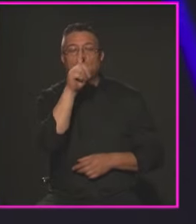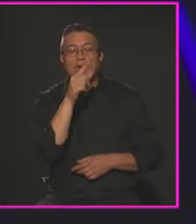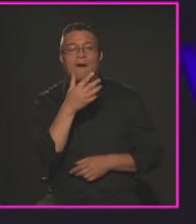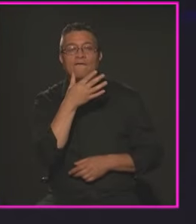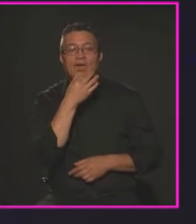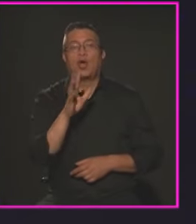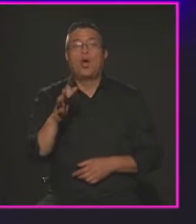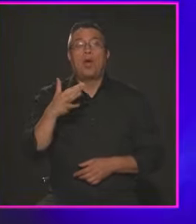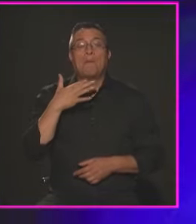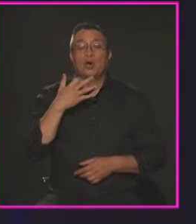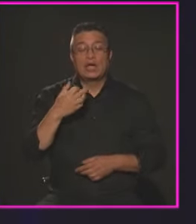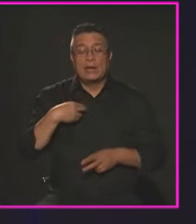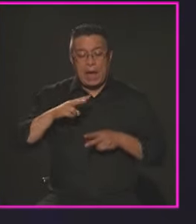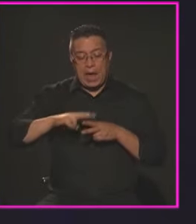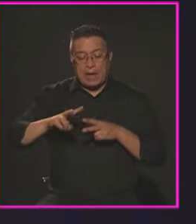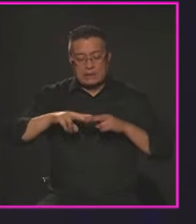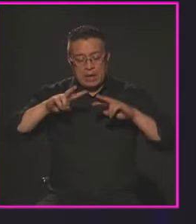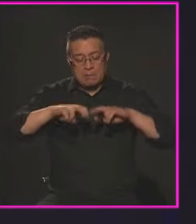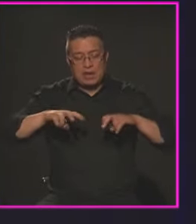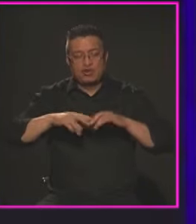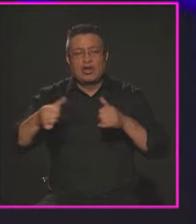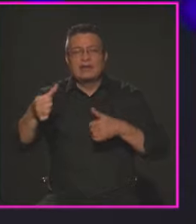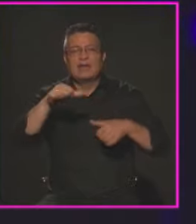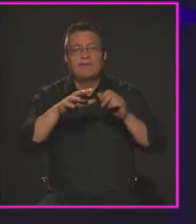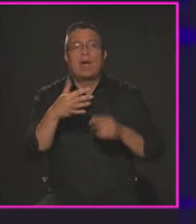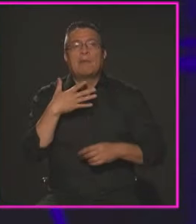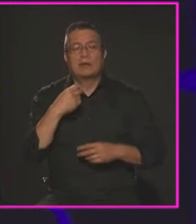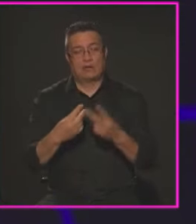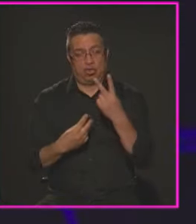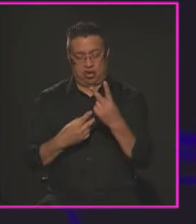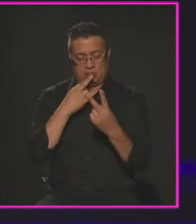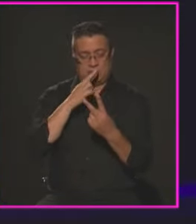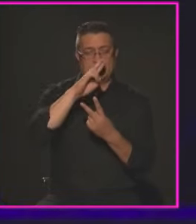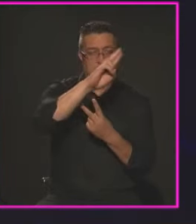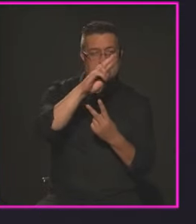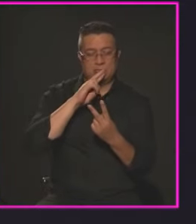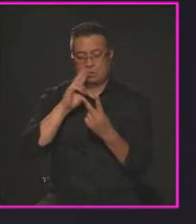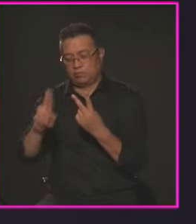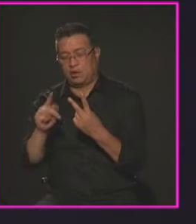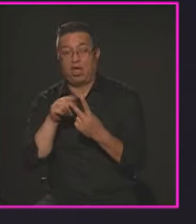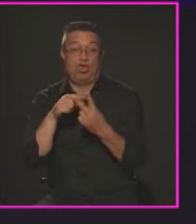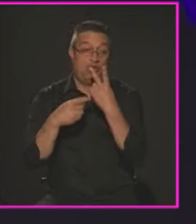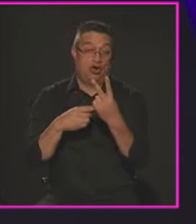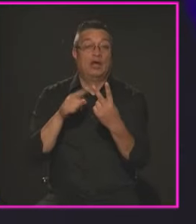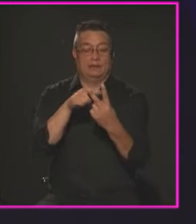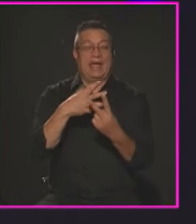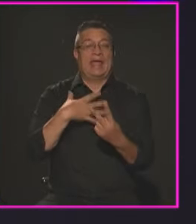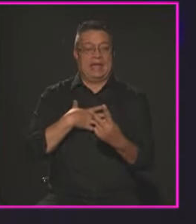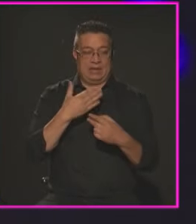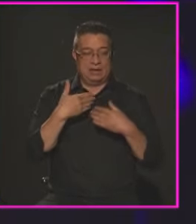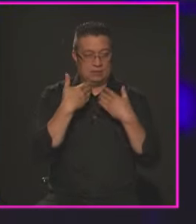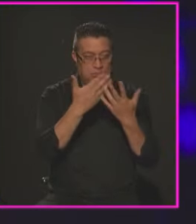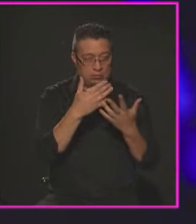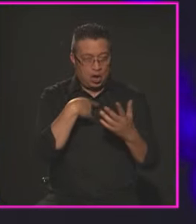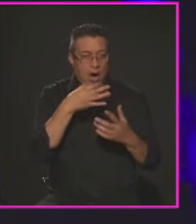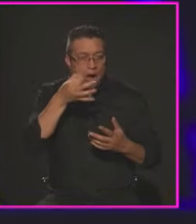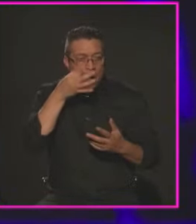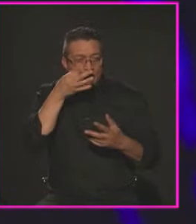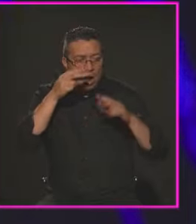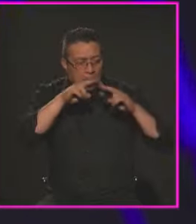research? And there are two answers to that. The first one is that we want to satisfy our innate curiosity to understand